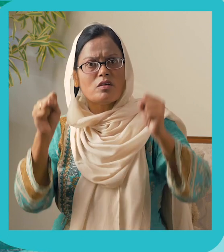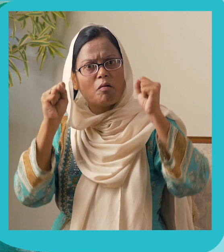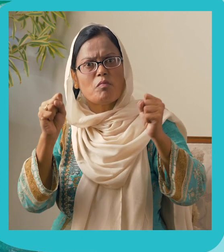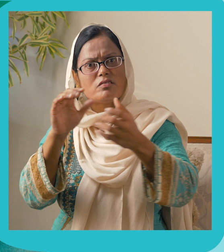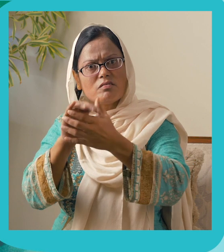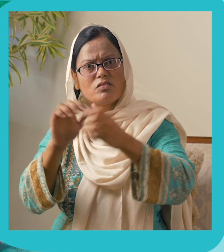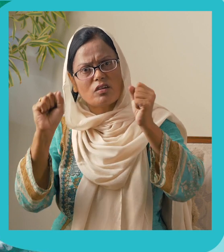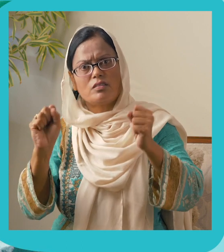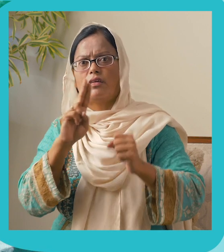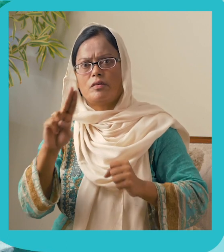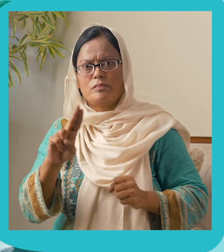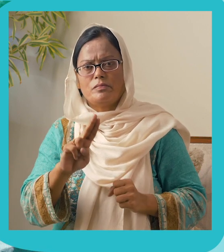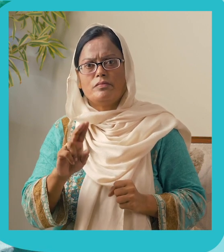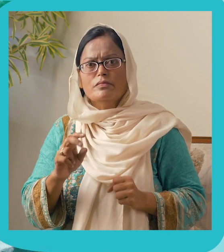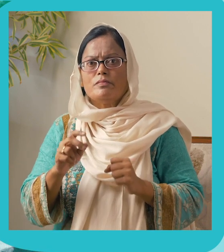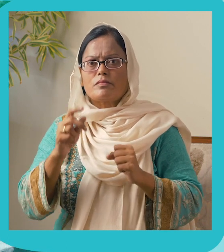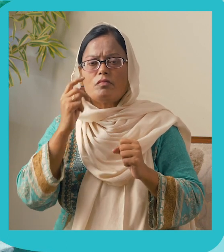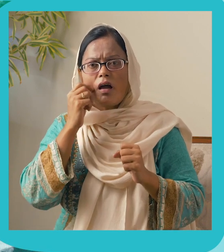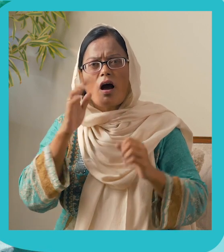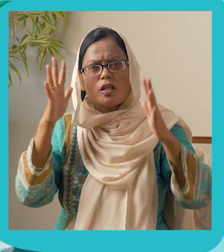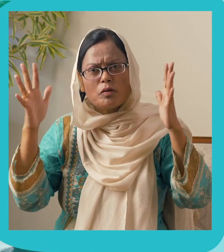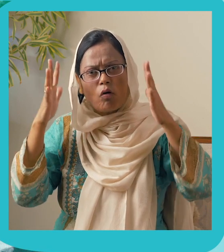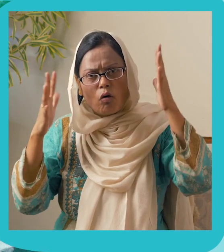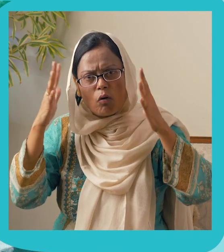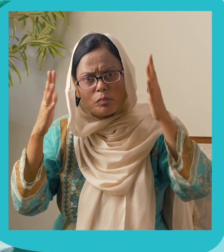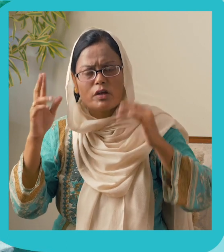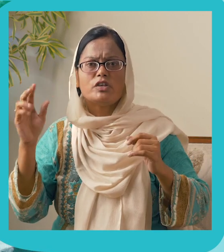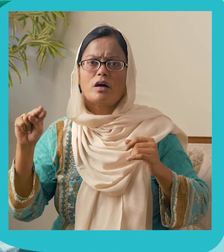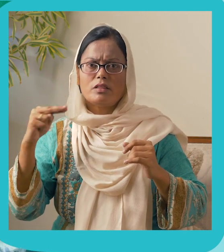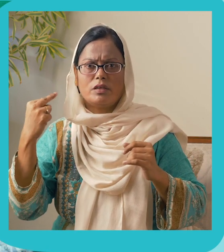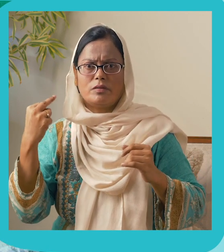plastic, thinking it was food.